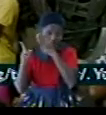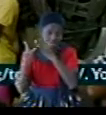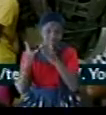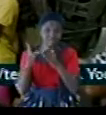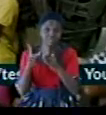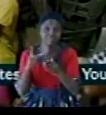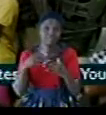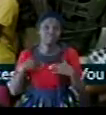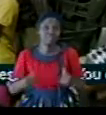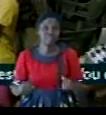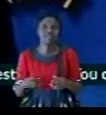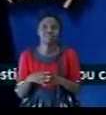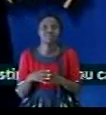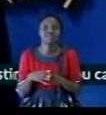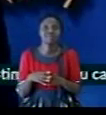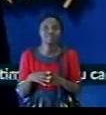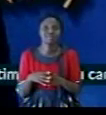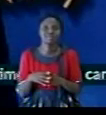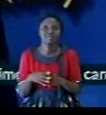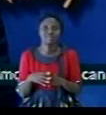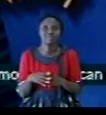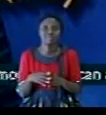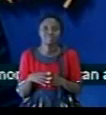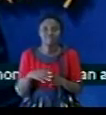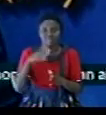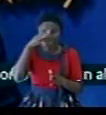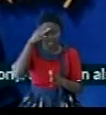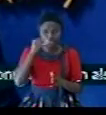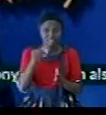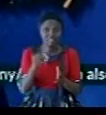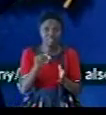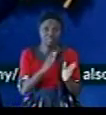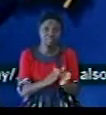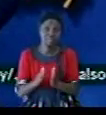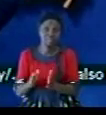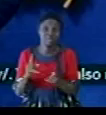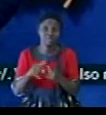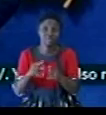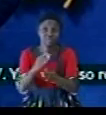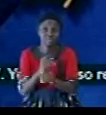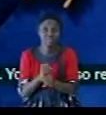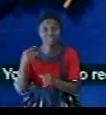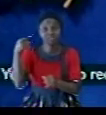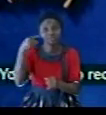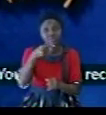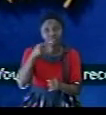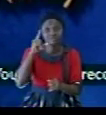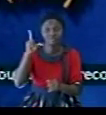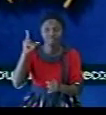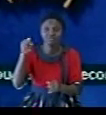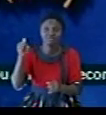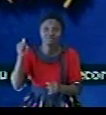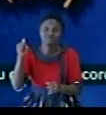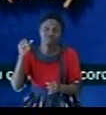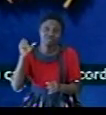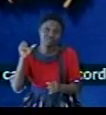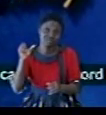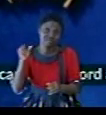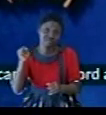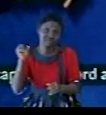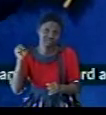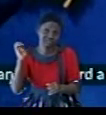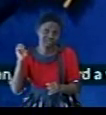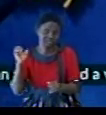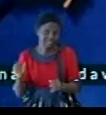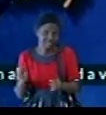was to take glasses, pair of glasses this Saturday, tomorrow, but now that has been canceled.